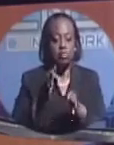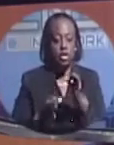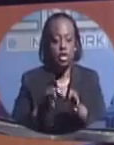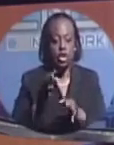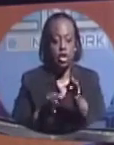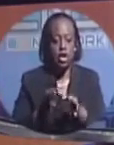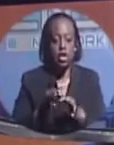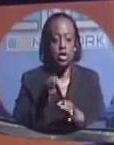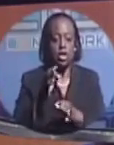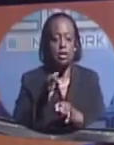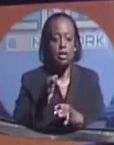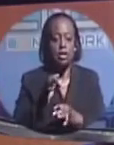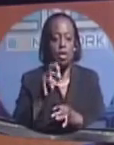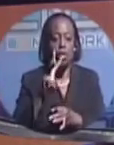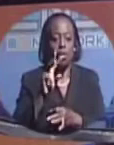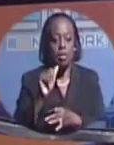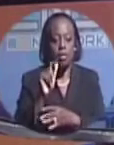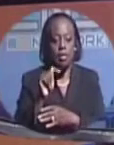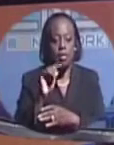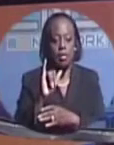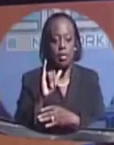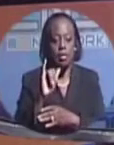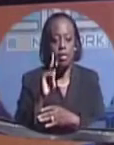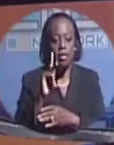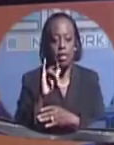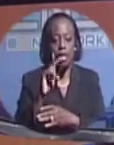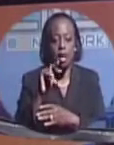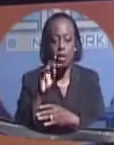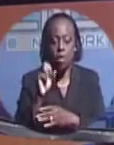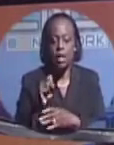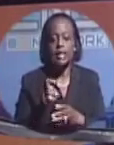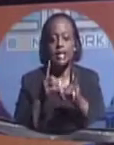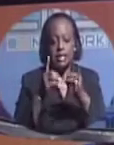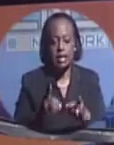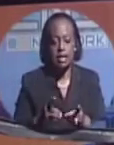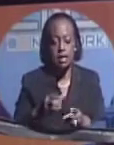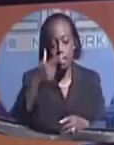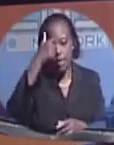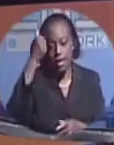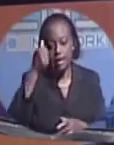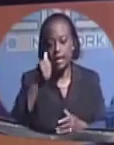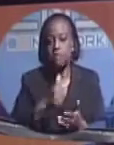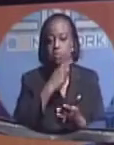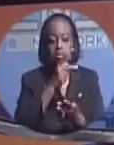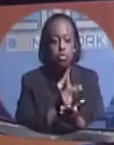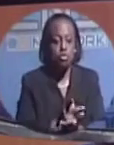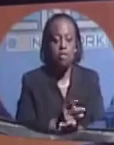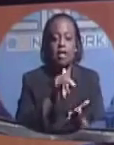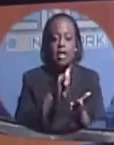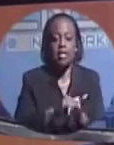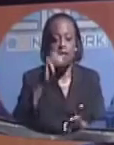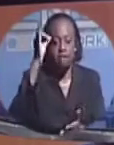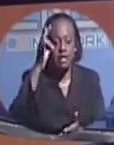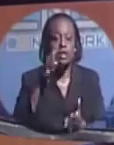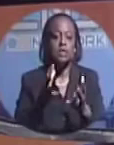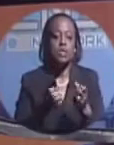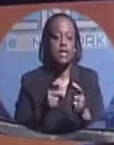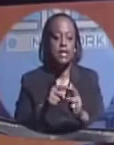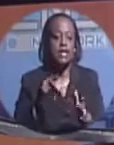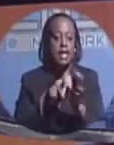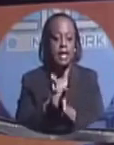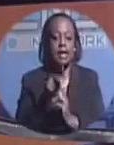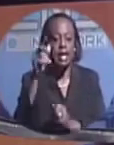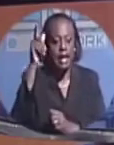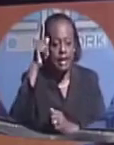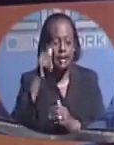she did because the prosecution didn't prove Francis intended to kill Linden, an essential ingredient to convicting him of murder. The